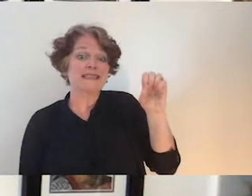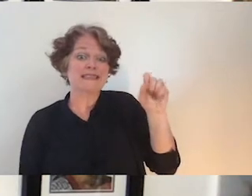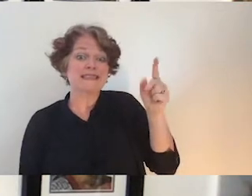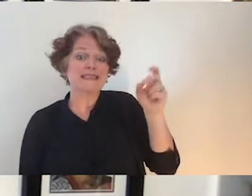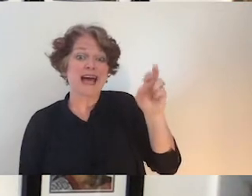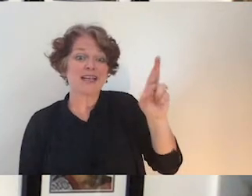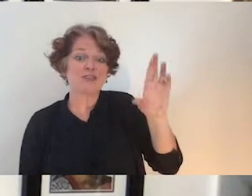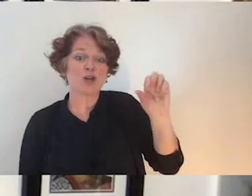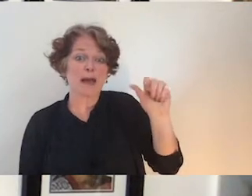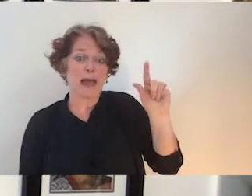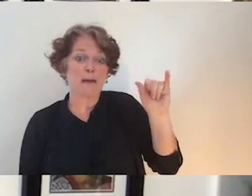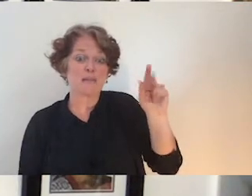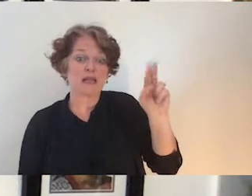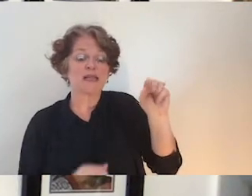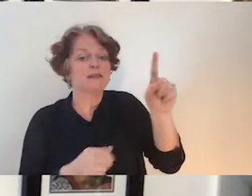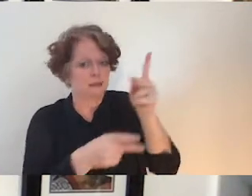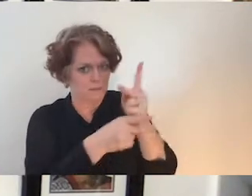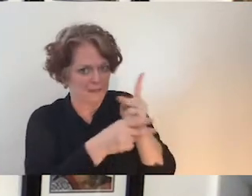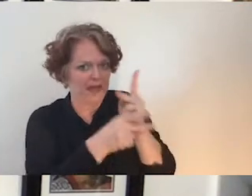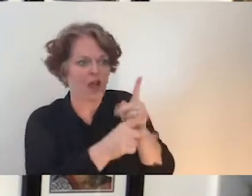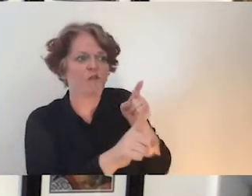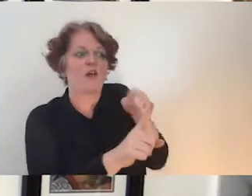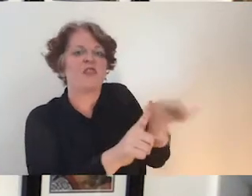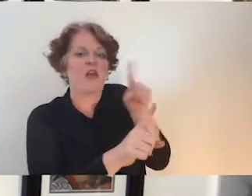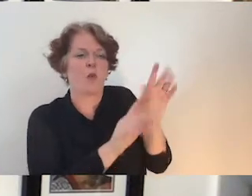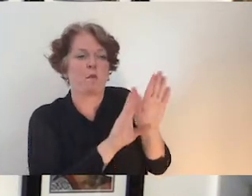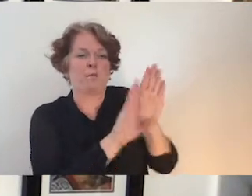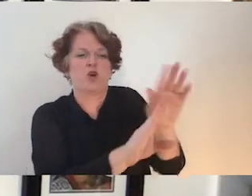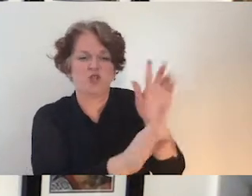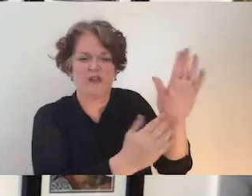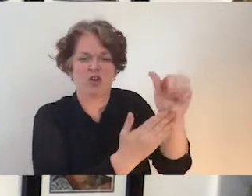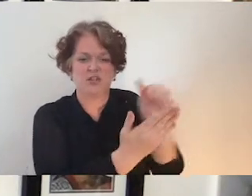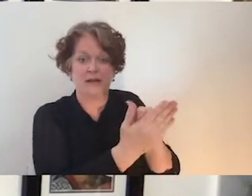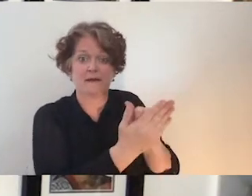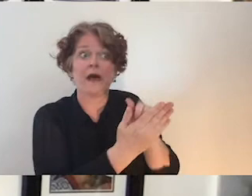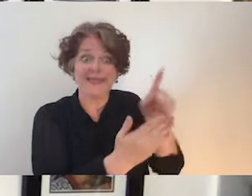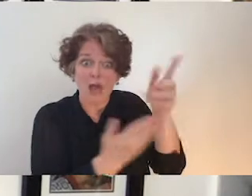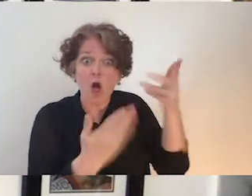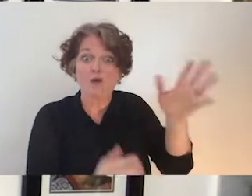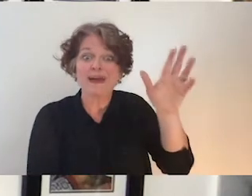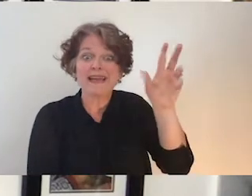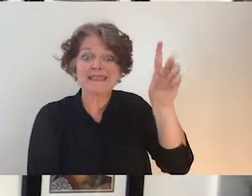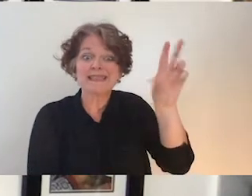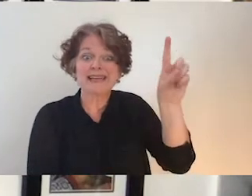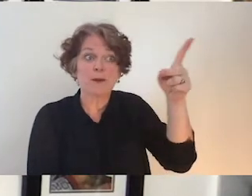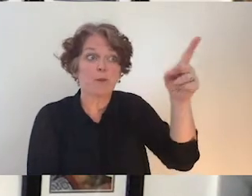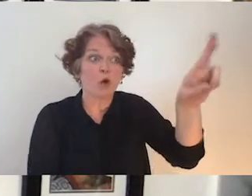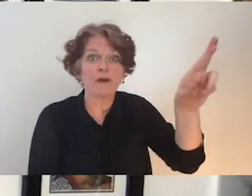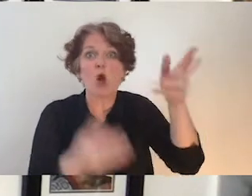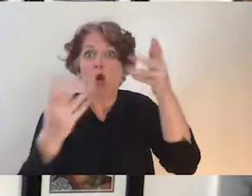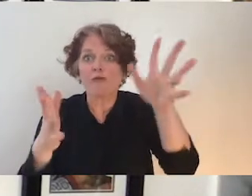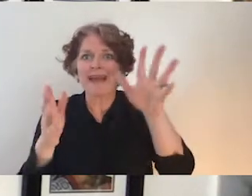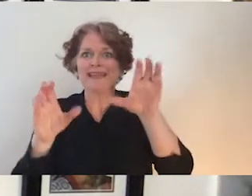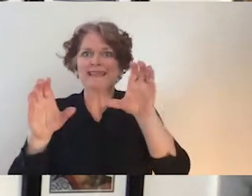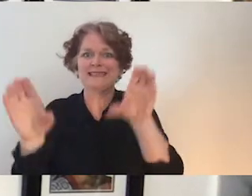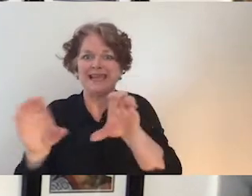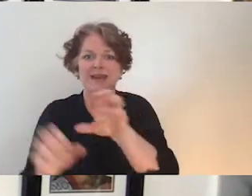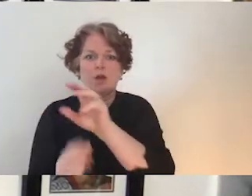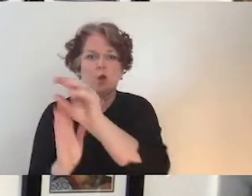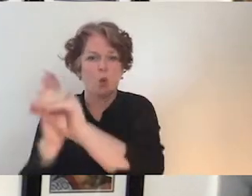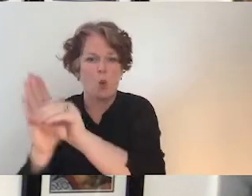disaster capitalists do not co-opt this disaster in order to push their privatization agenda as they did in New Orleans and Puerto